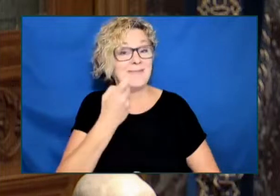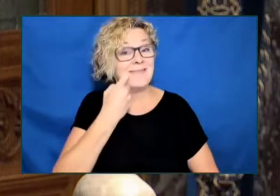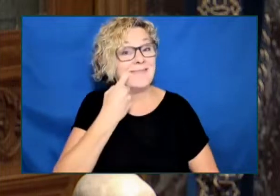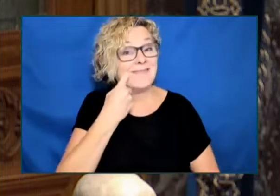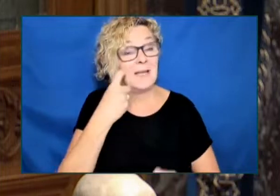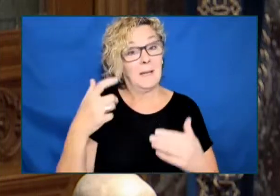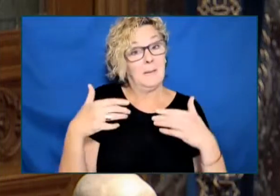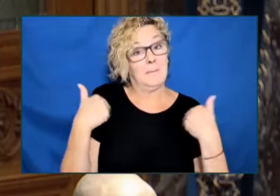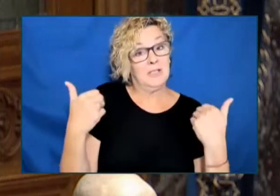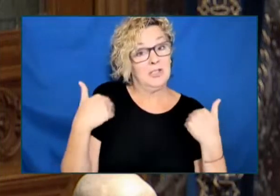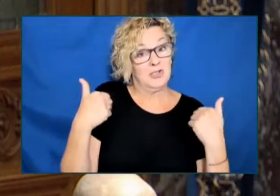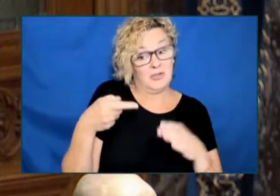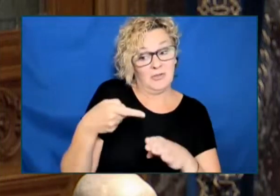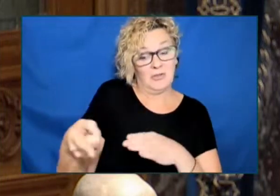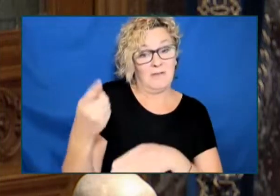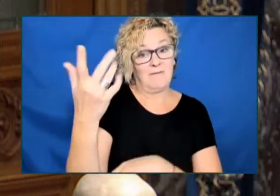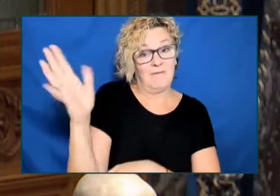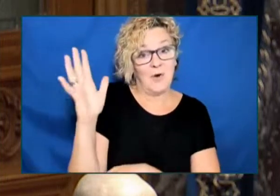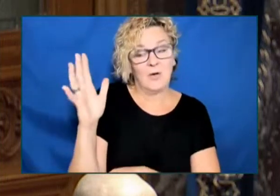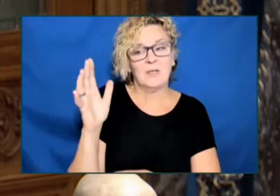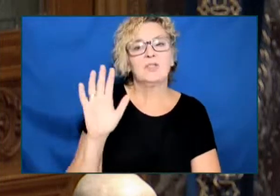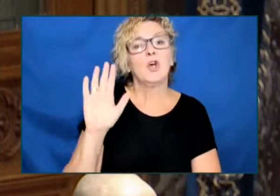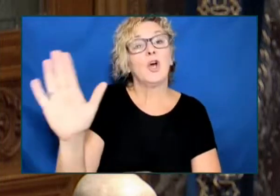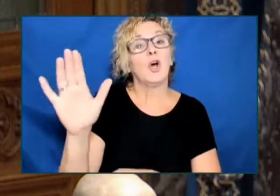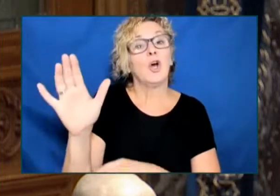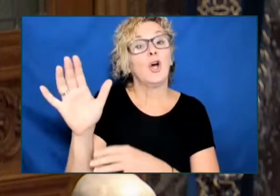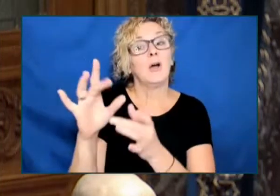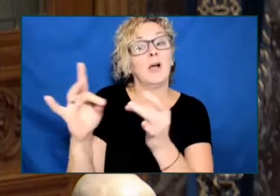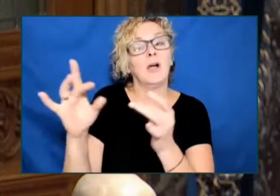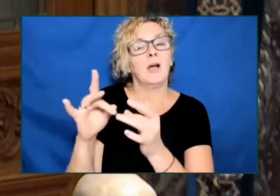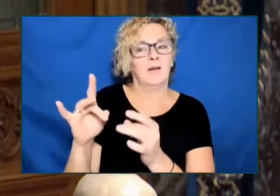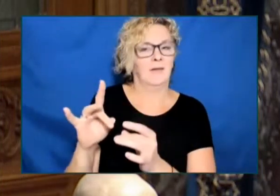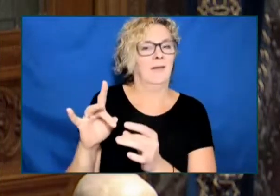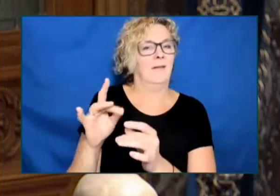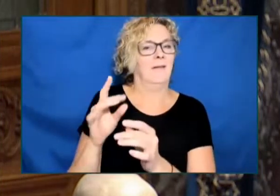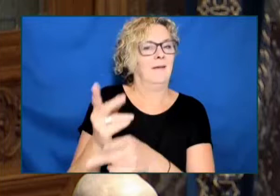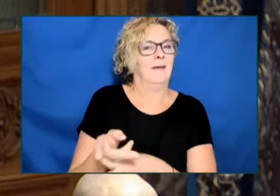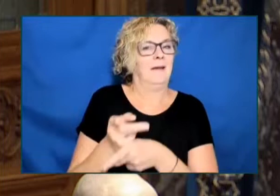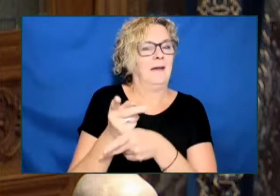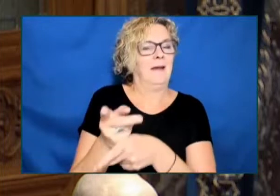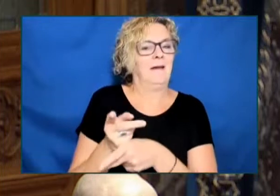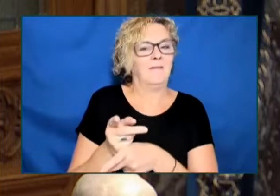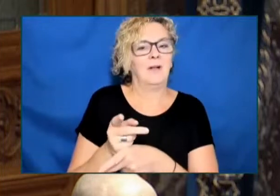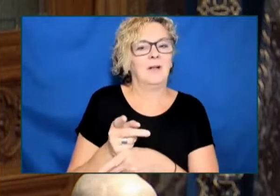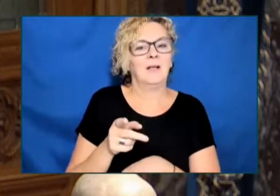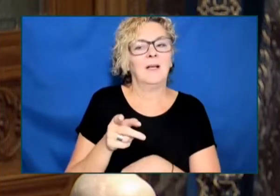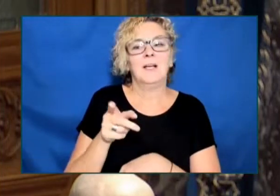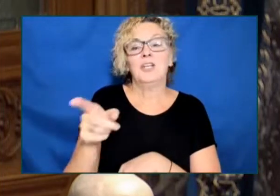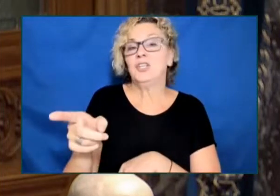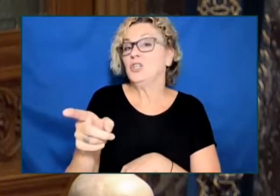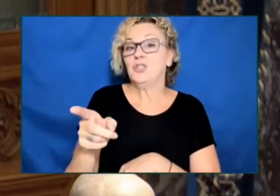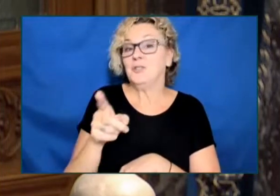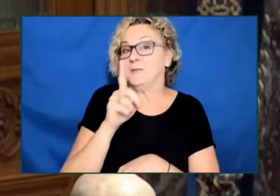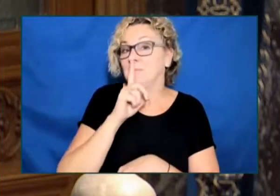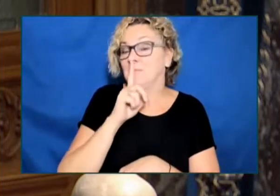not say there are no whole trees from primary forests being turned into wood